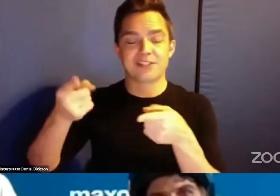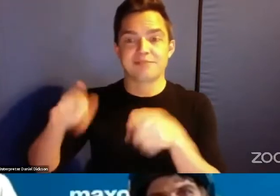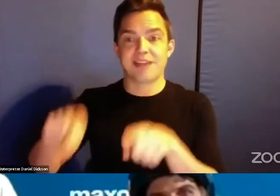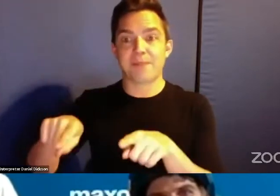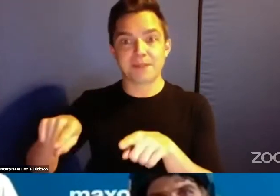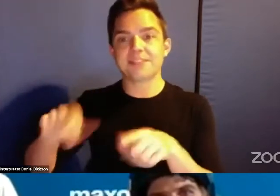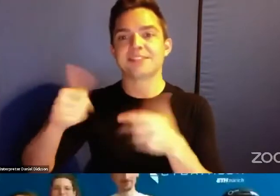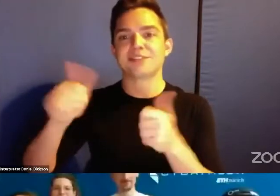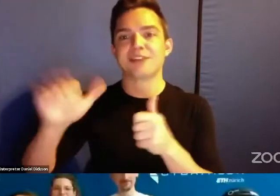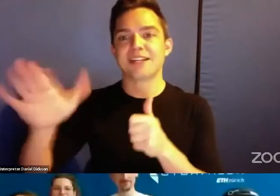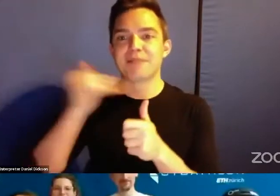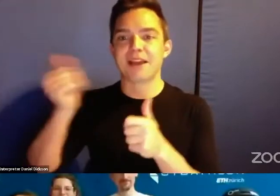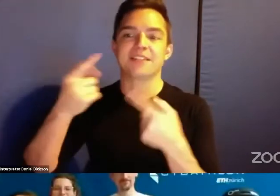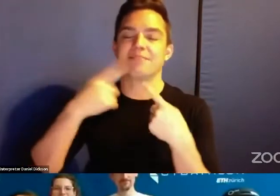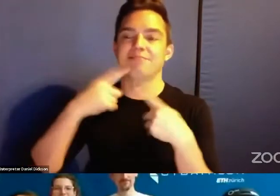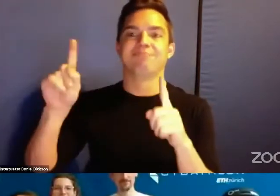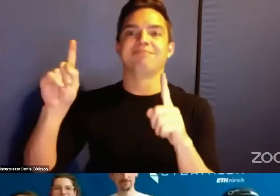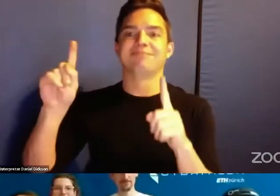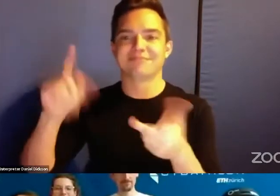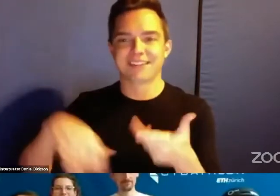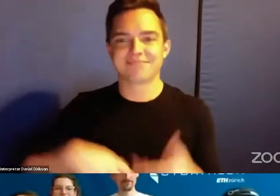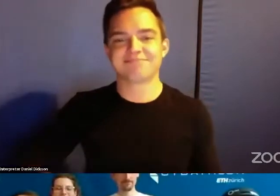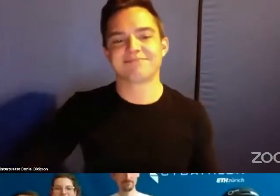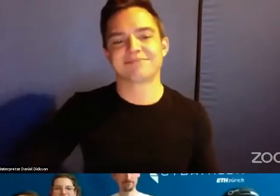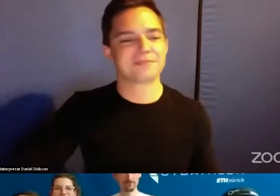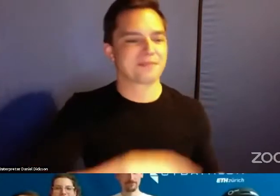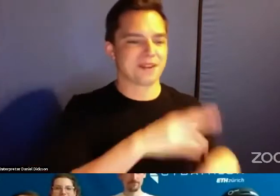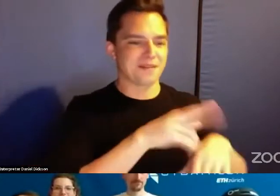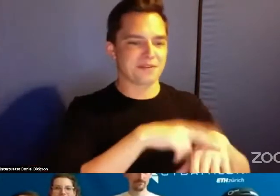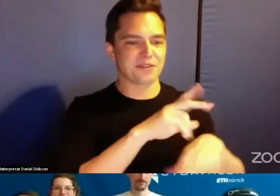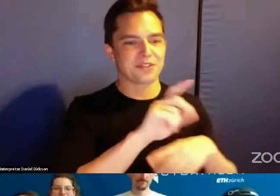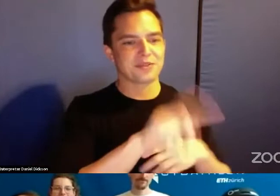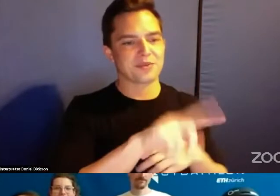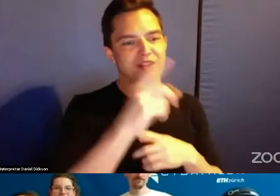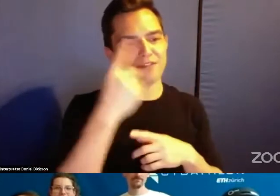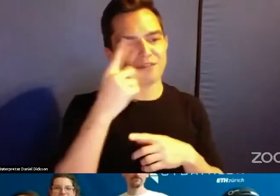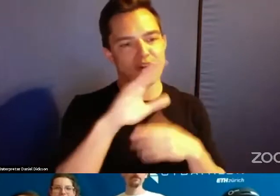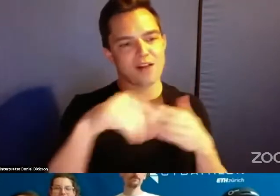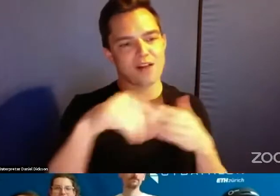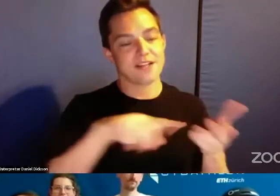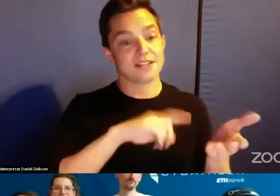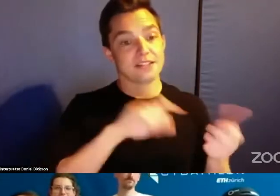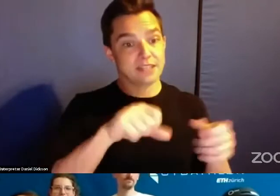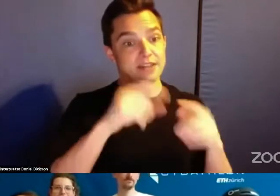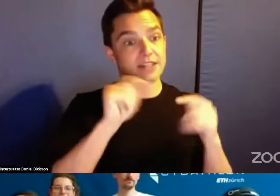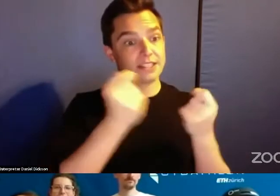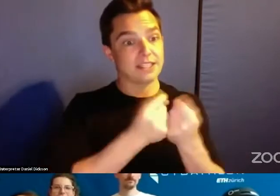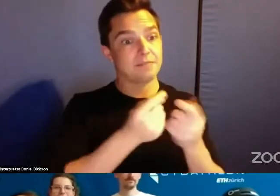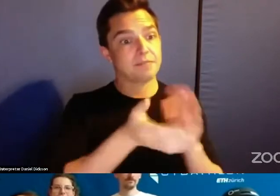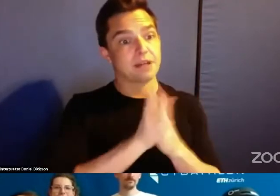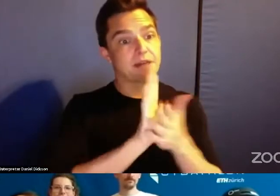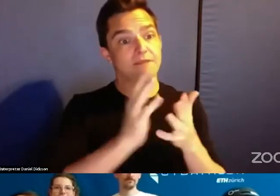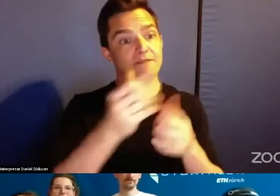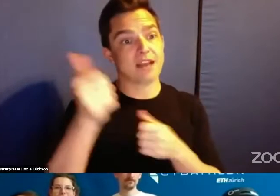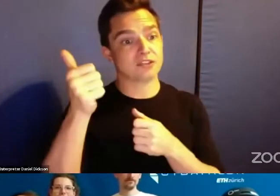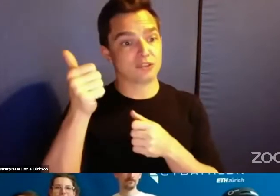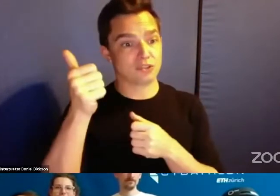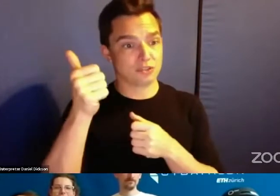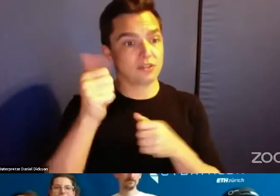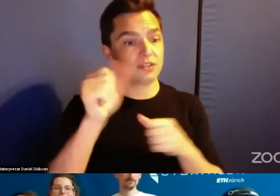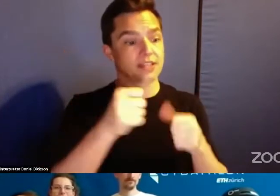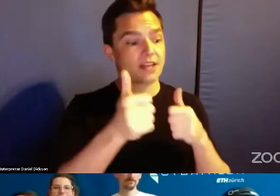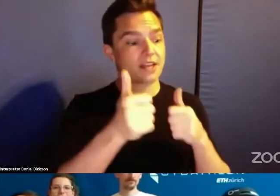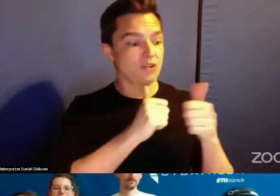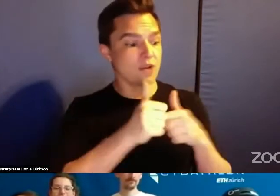And of course, the question mark for all of us is, can the team get faster? Can the race wheelchair get quicker? As we know, this